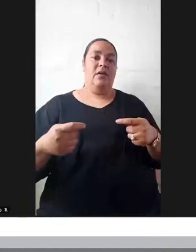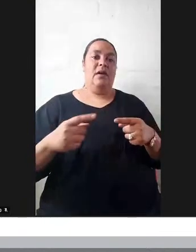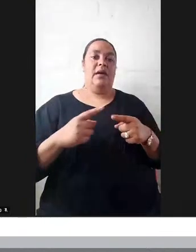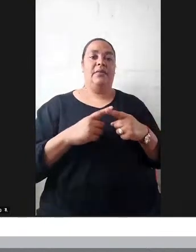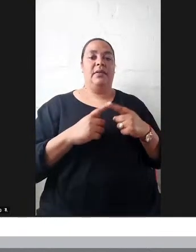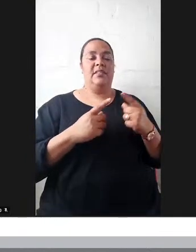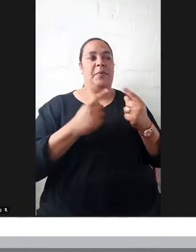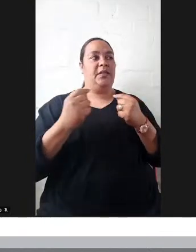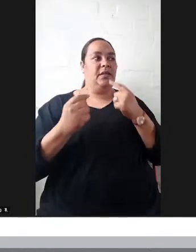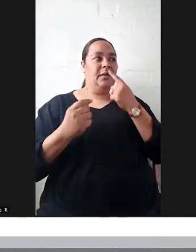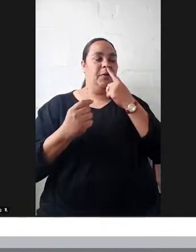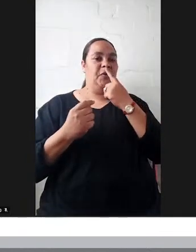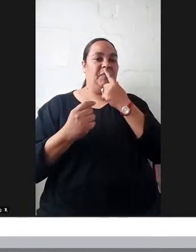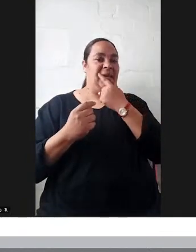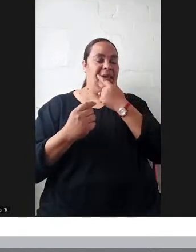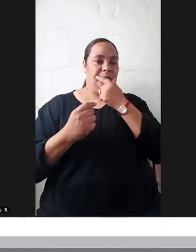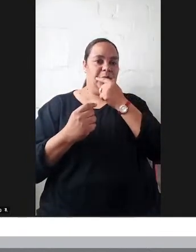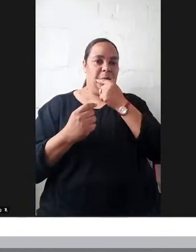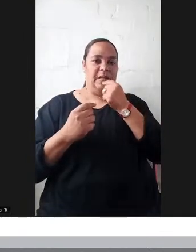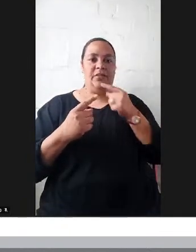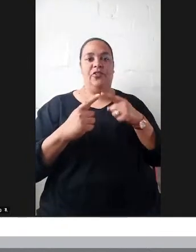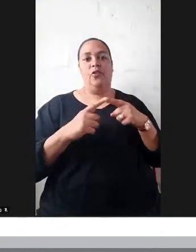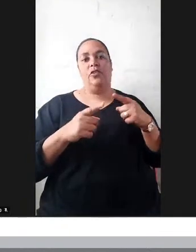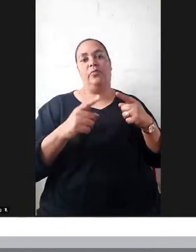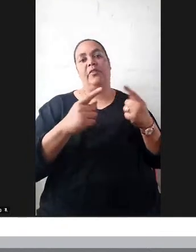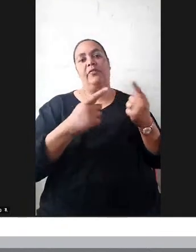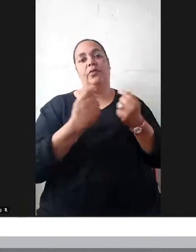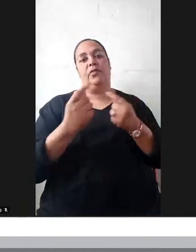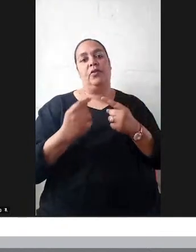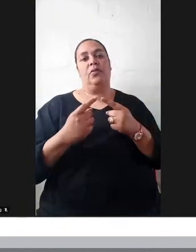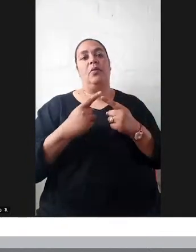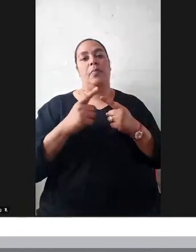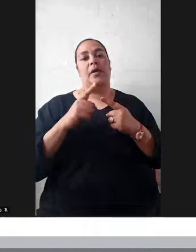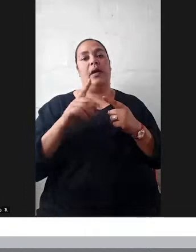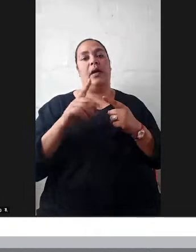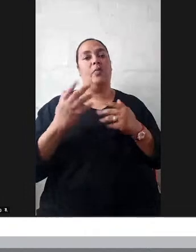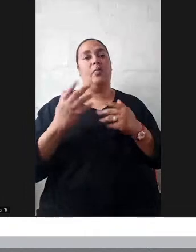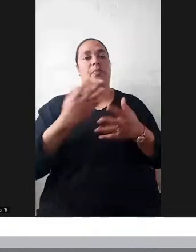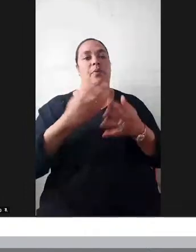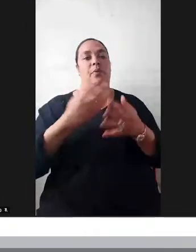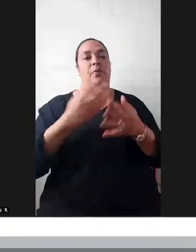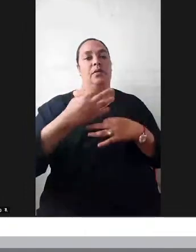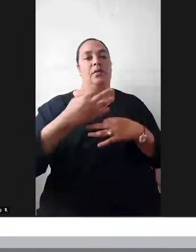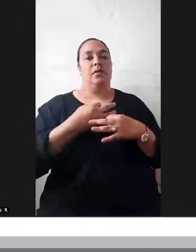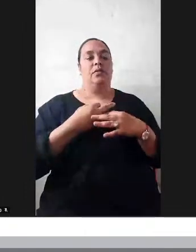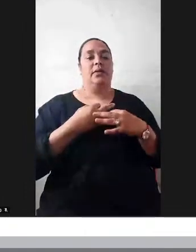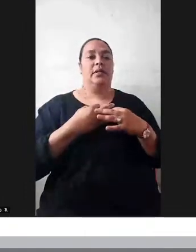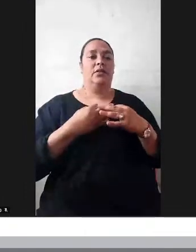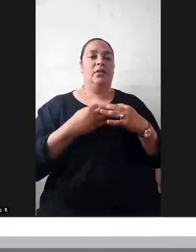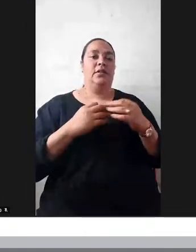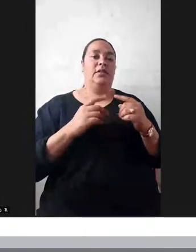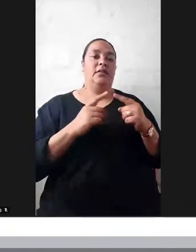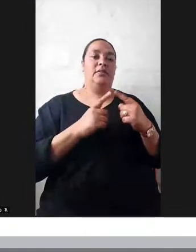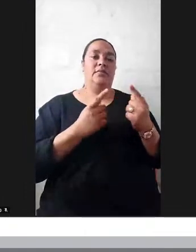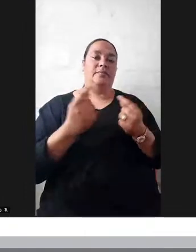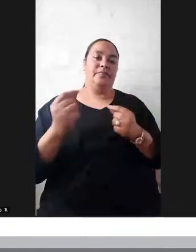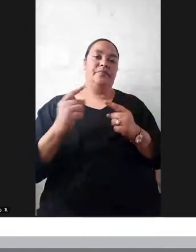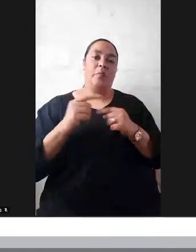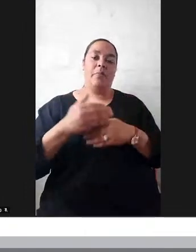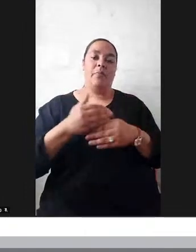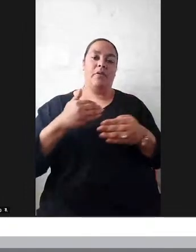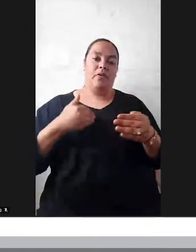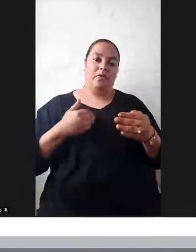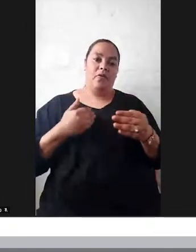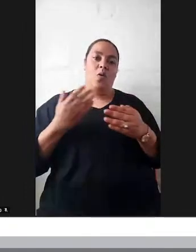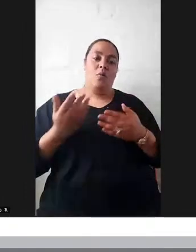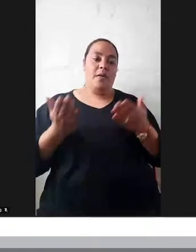HOD also alluded to systems. And if you could possibly just talk us through some of those systems. Before I hand back, I do see